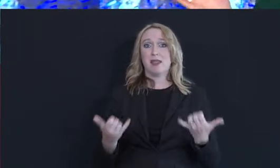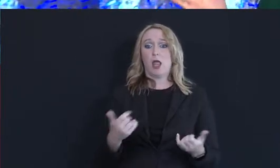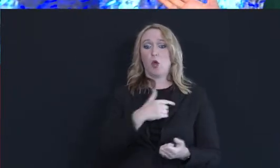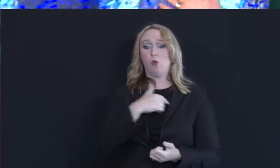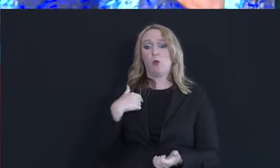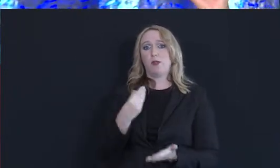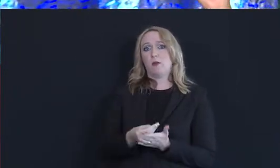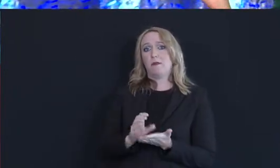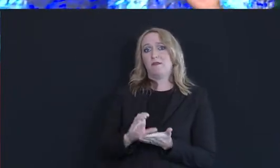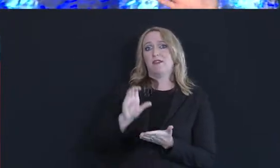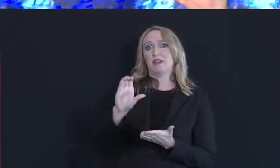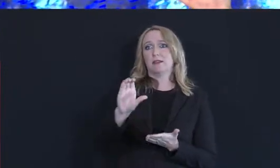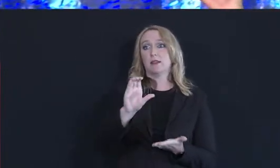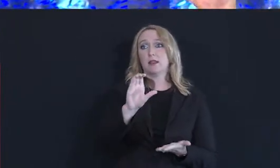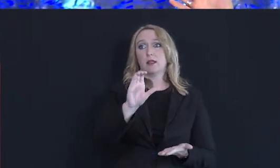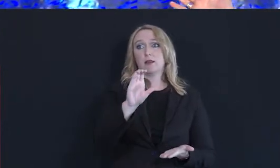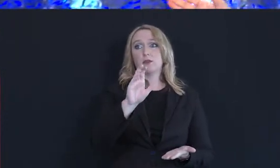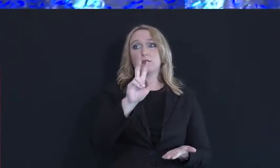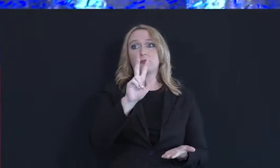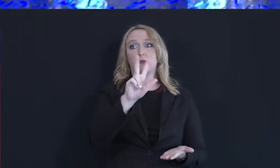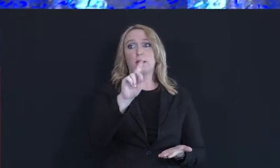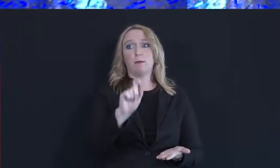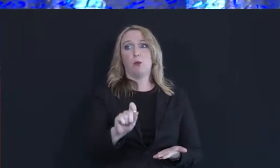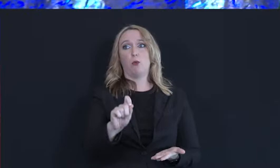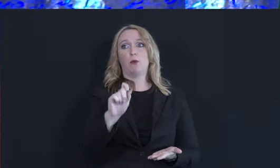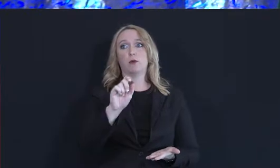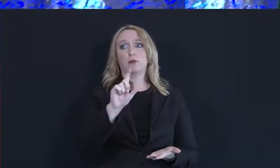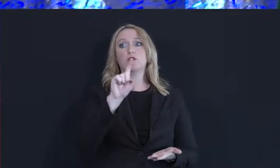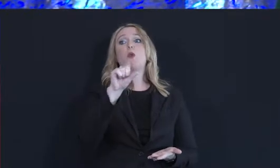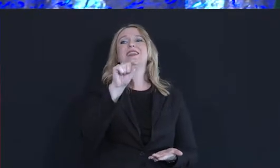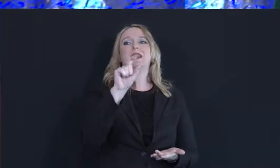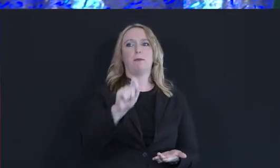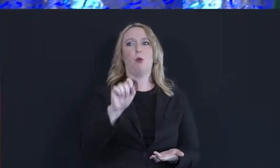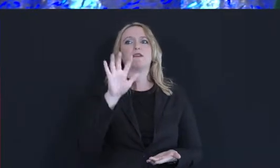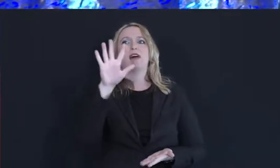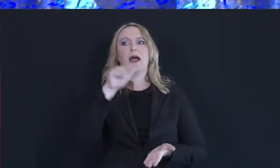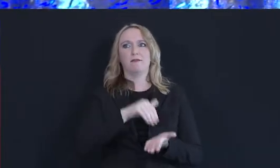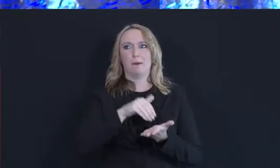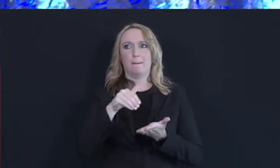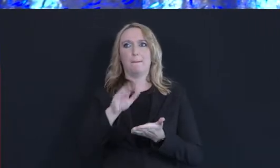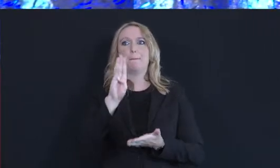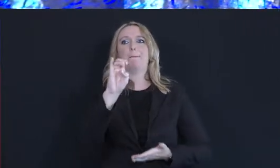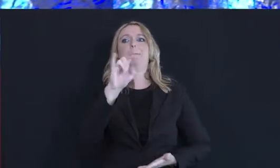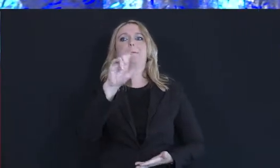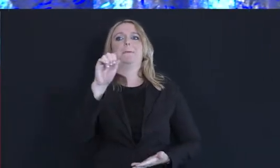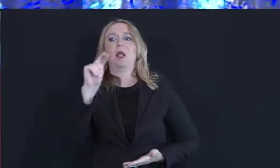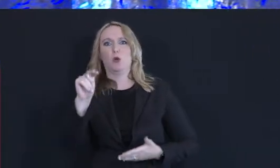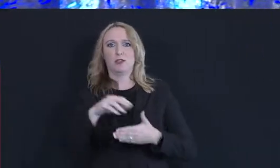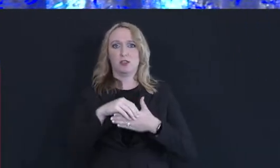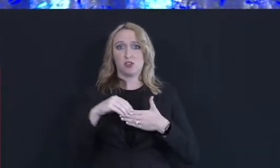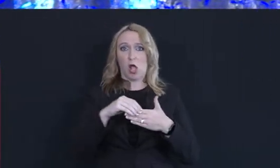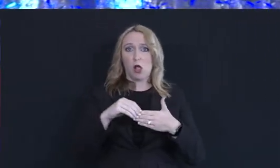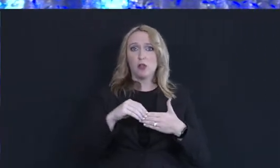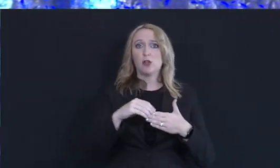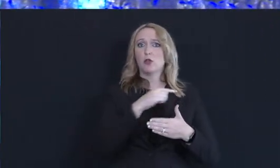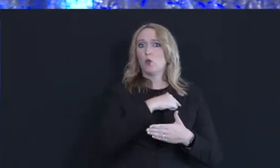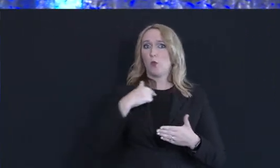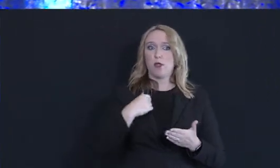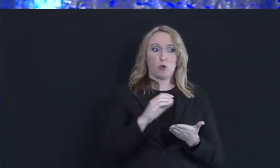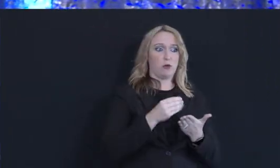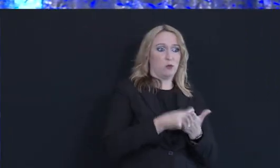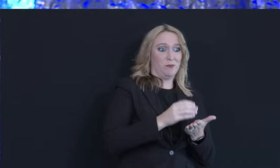billion dollars in transportation infrastructure projects we know these will pay dividends Mobility Solutions across the entire